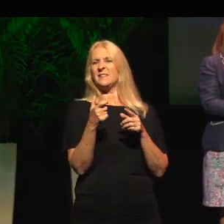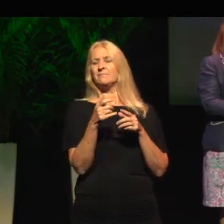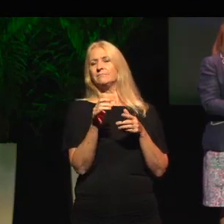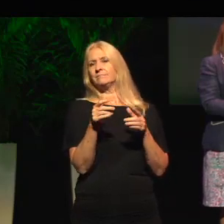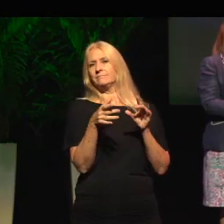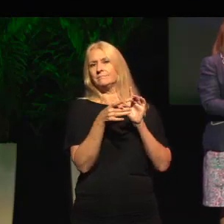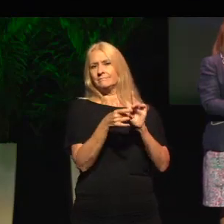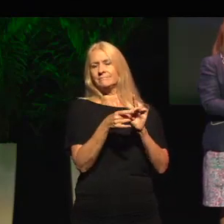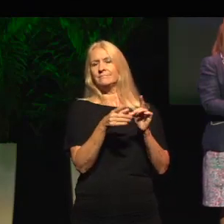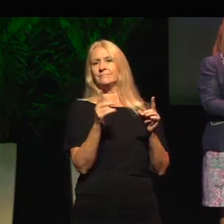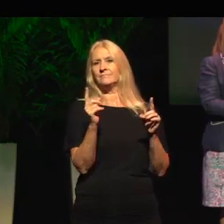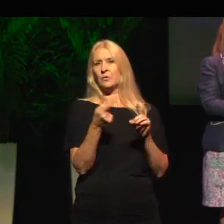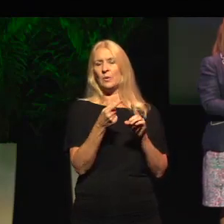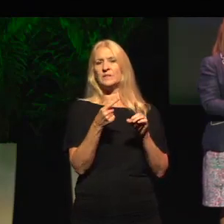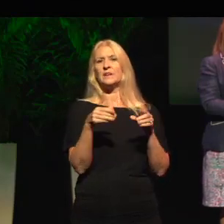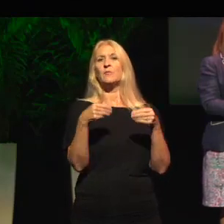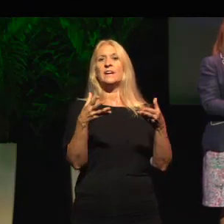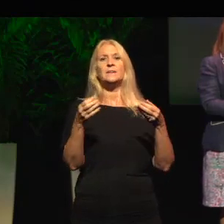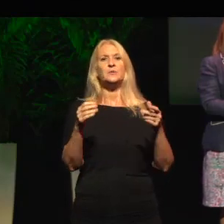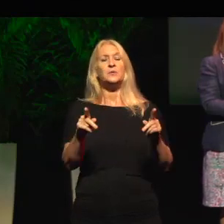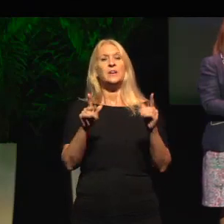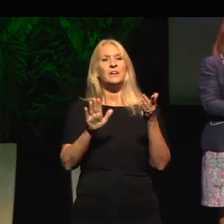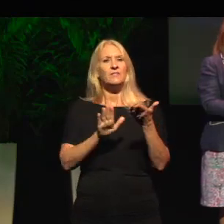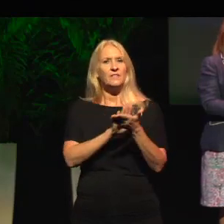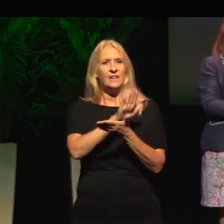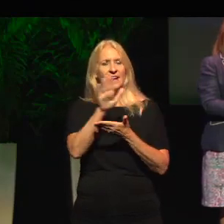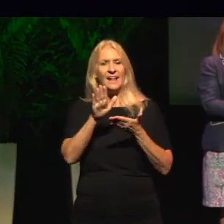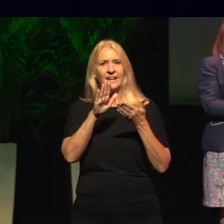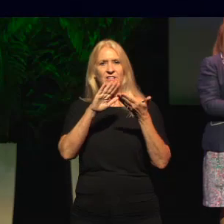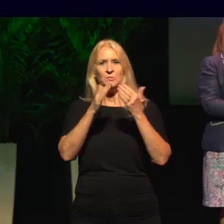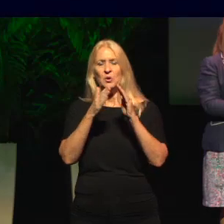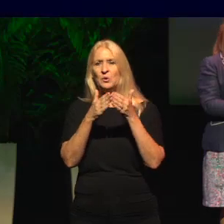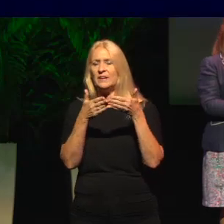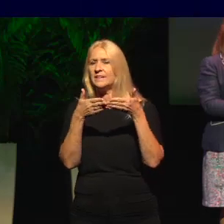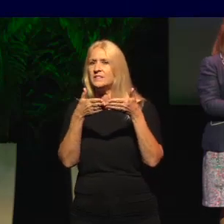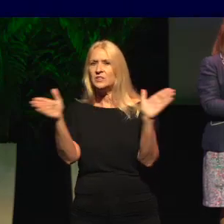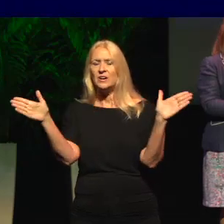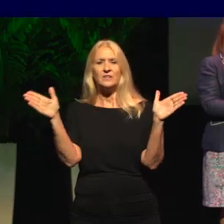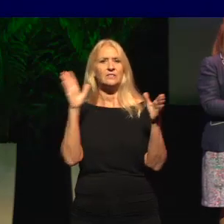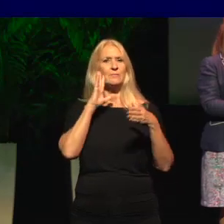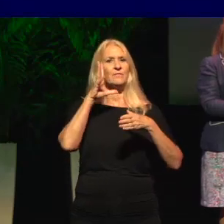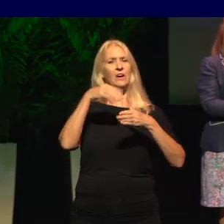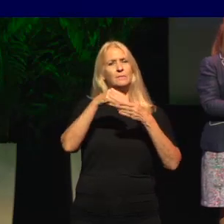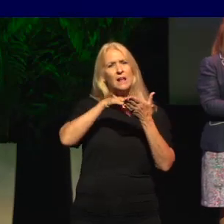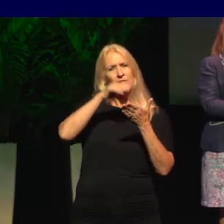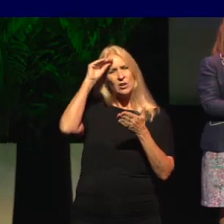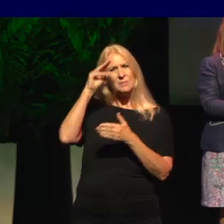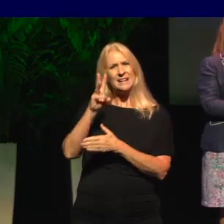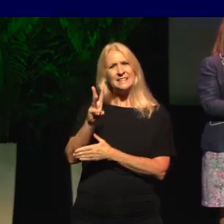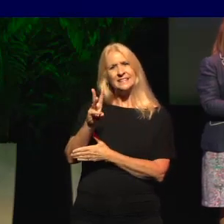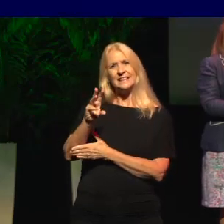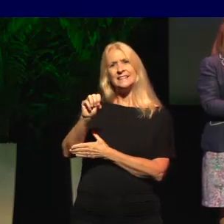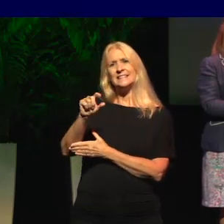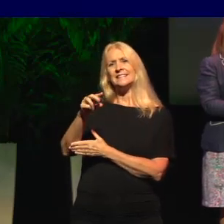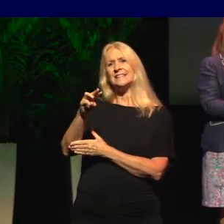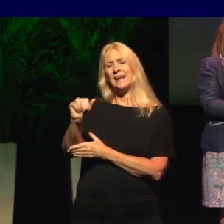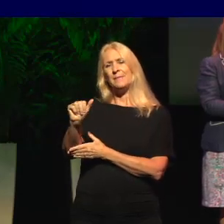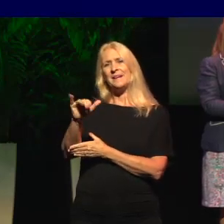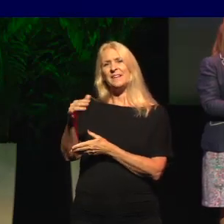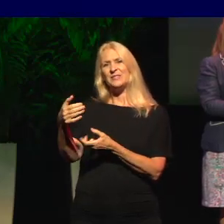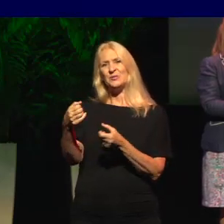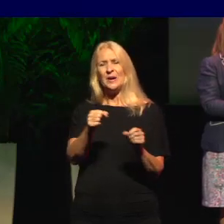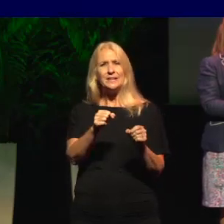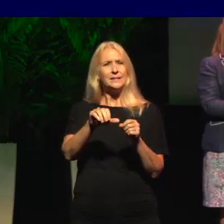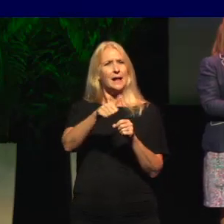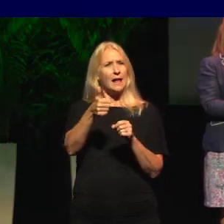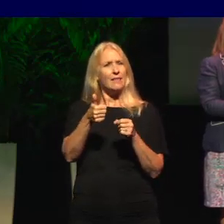objectives provide opportunities for the college community at large to engage in learning about Six Sigma strategies and other continuous improvement